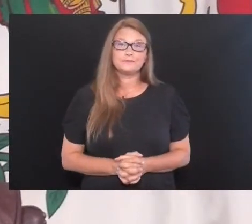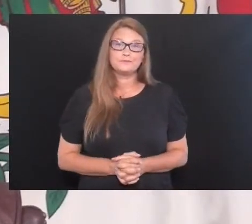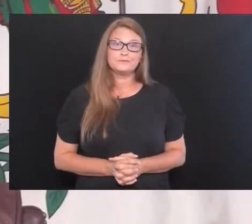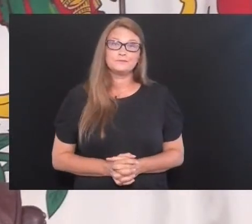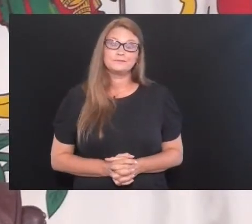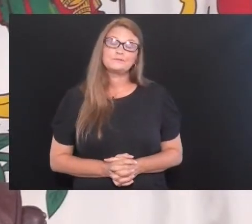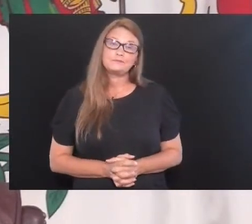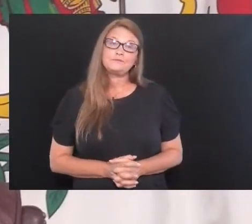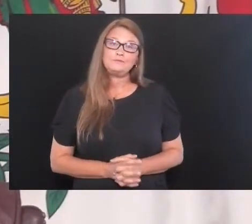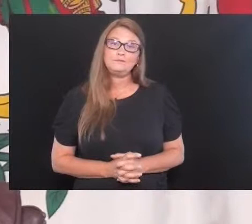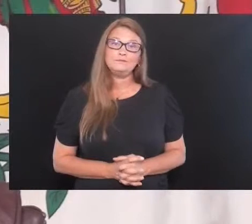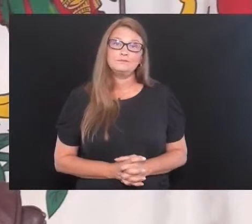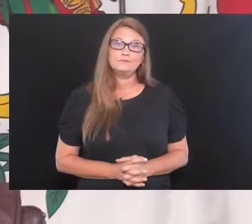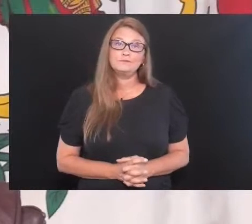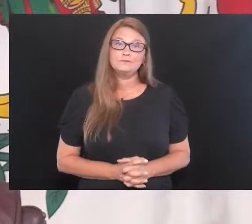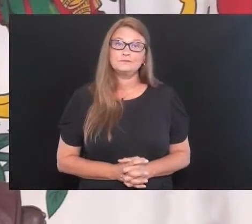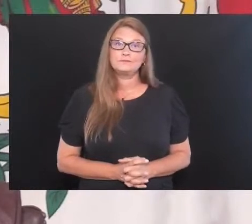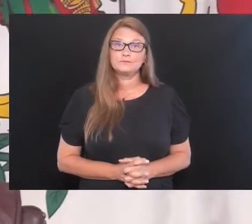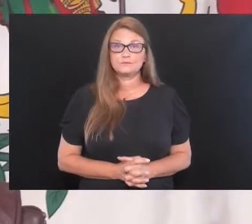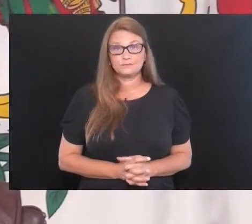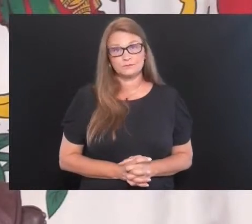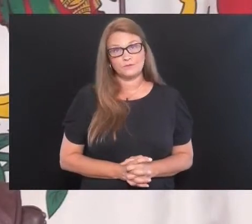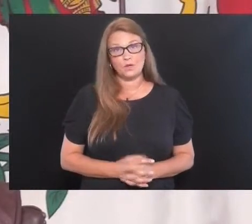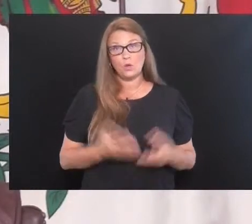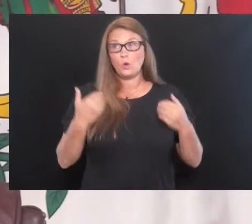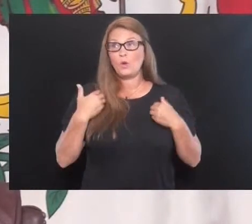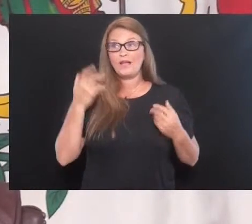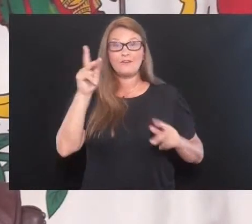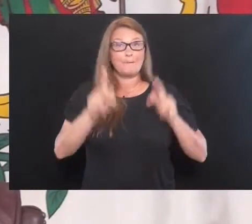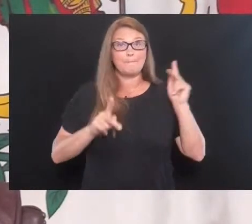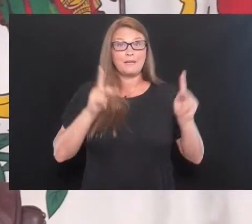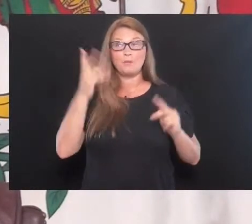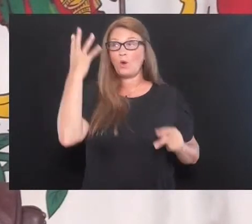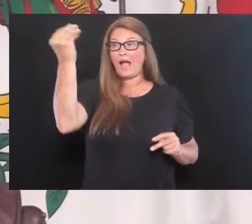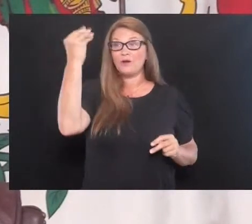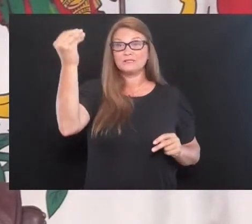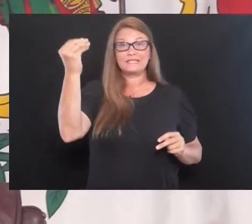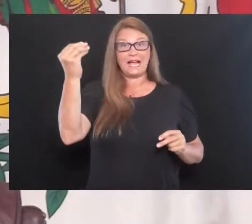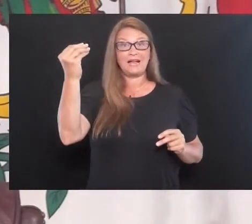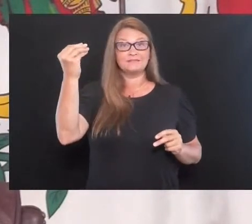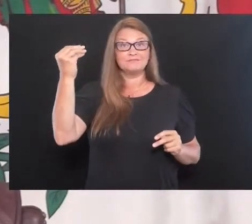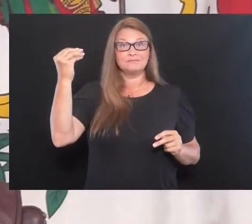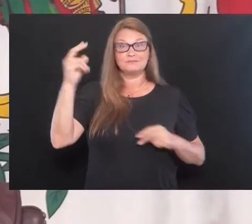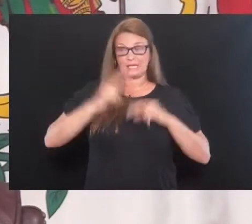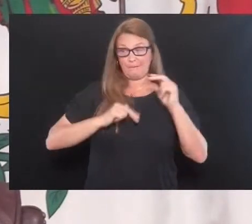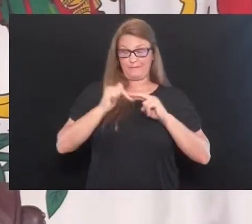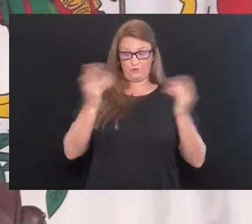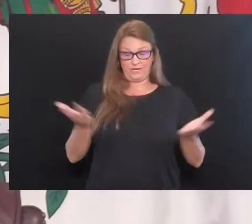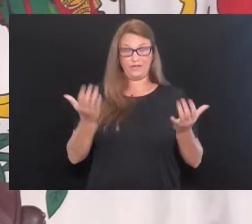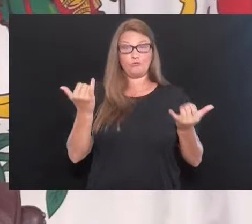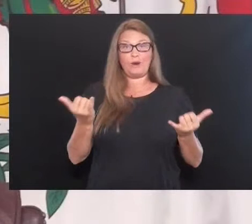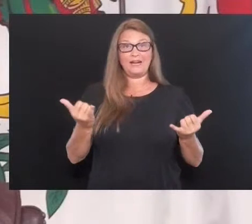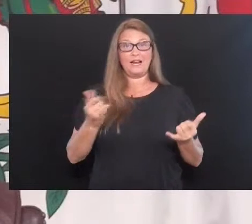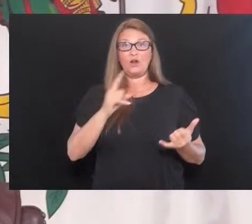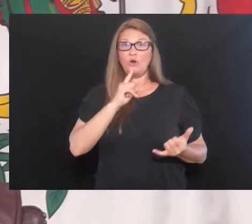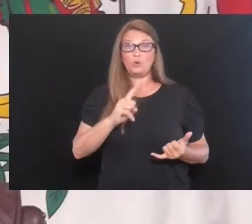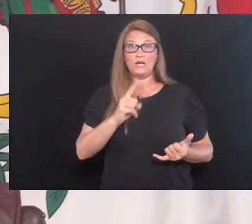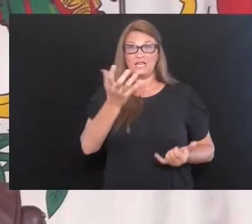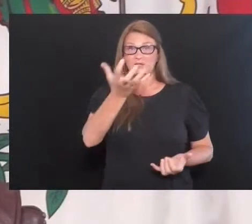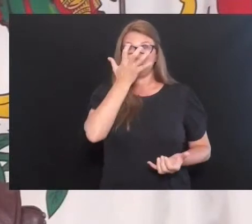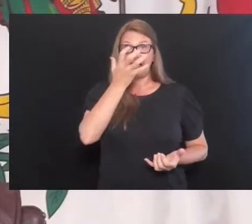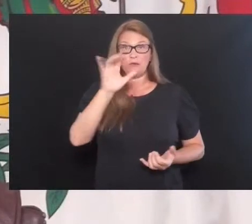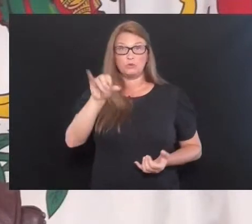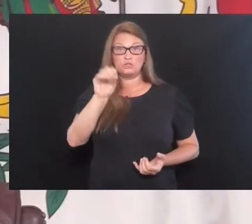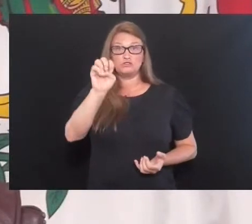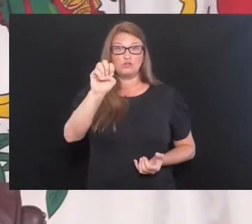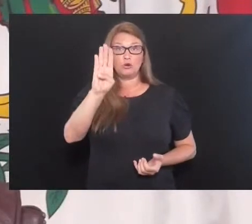we got ladies that are, or people that are outside the Capitol right now, and they're upset with Joe Biden, and